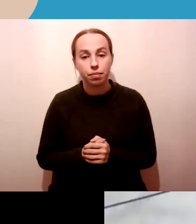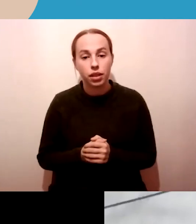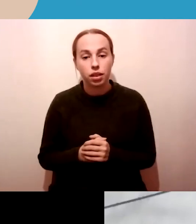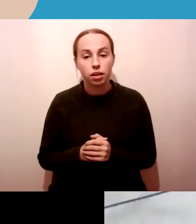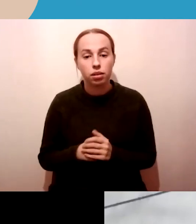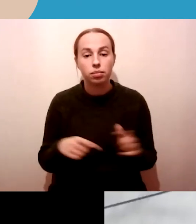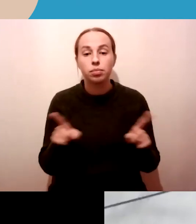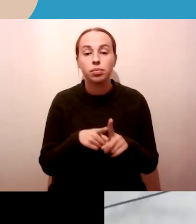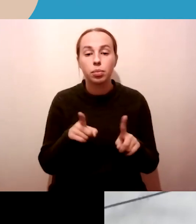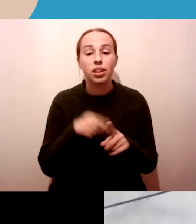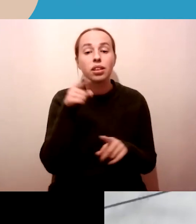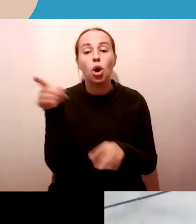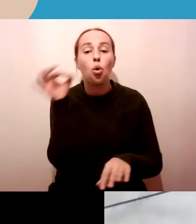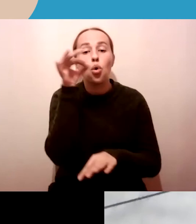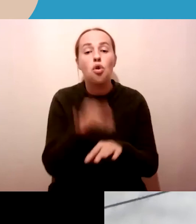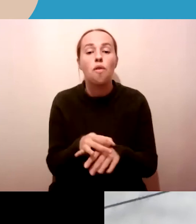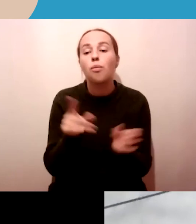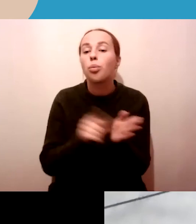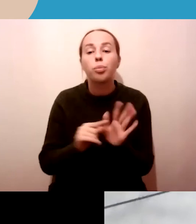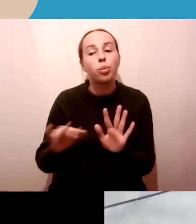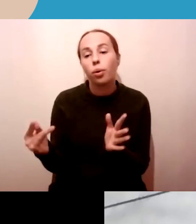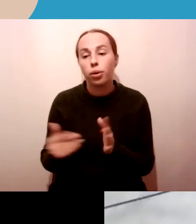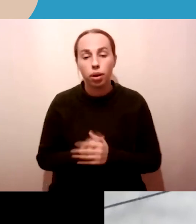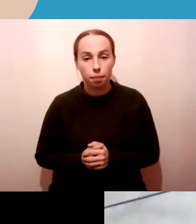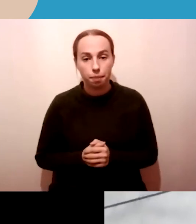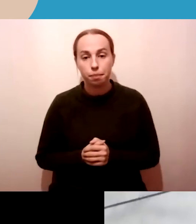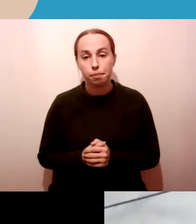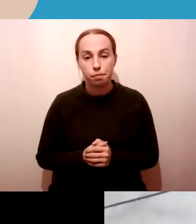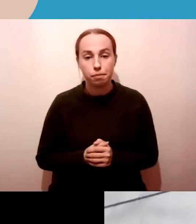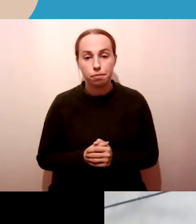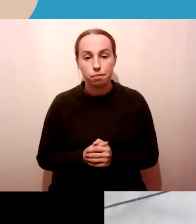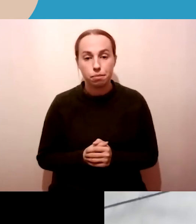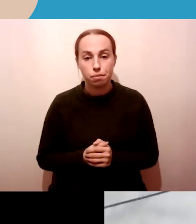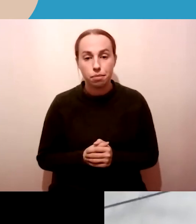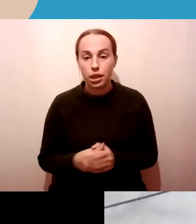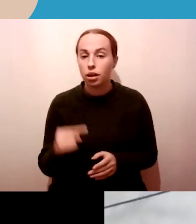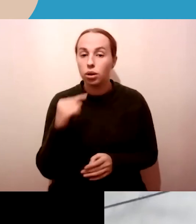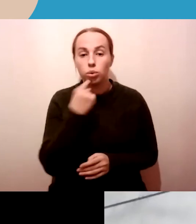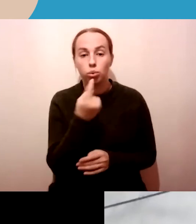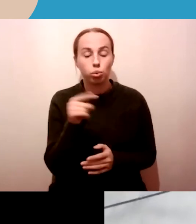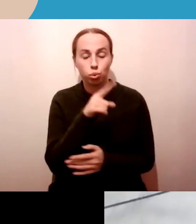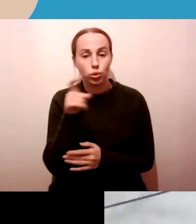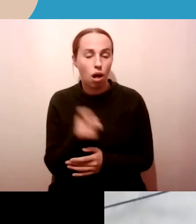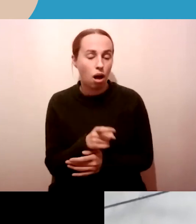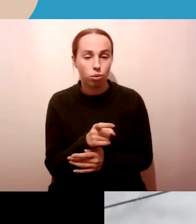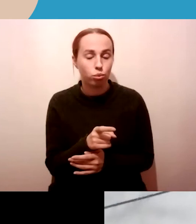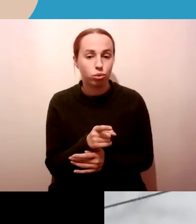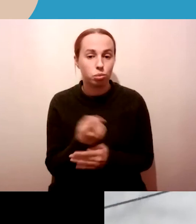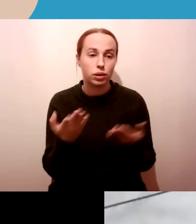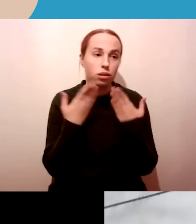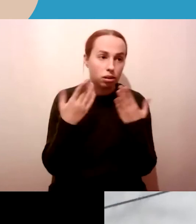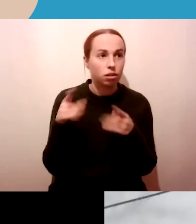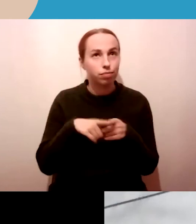should communicate with this type of teachers? What kind of liability they